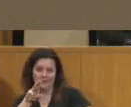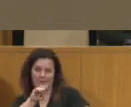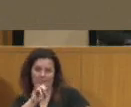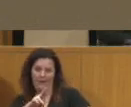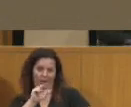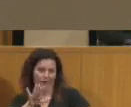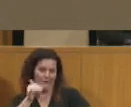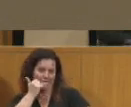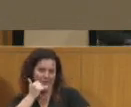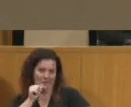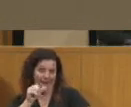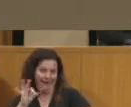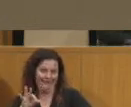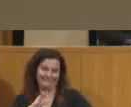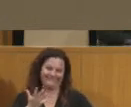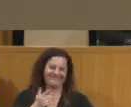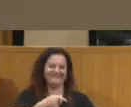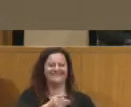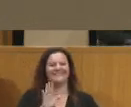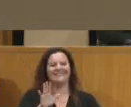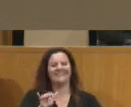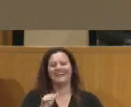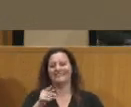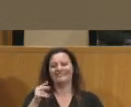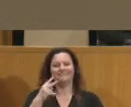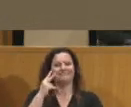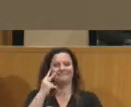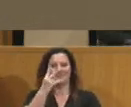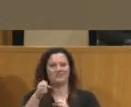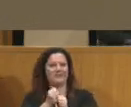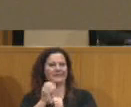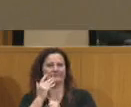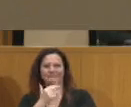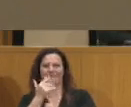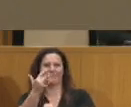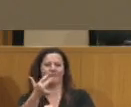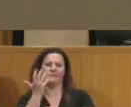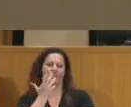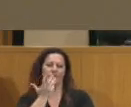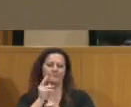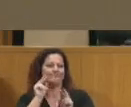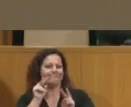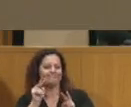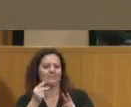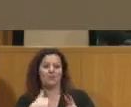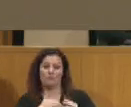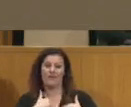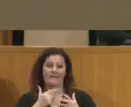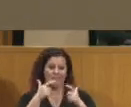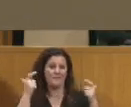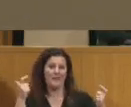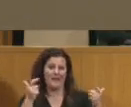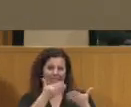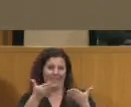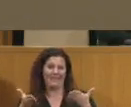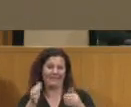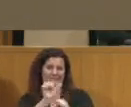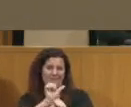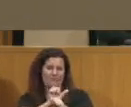raises, economic development and job recruitment, really an amazing list of items that I've got to partner with this group. And I will